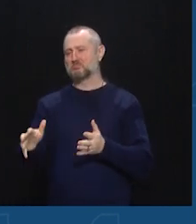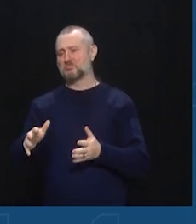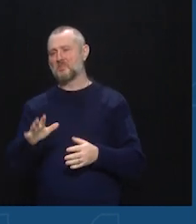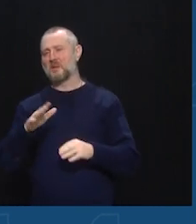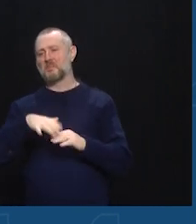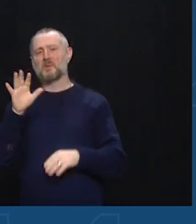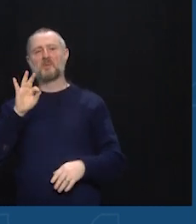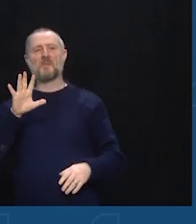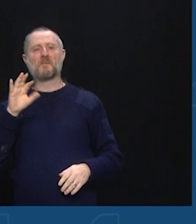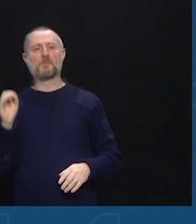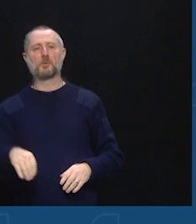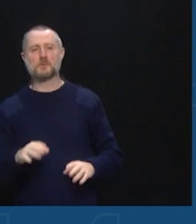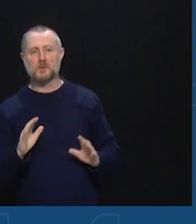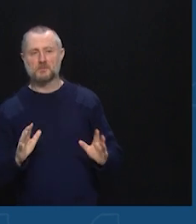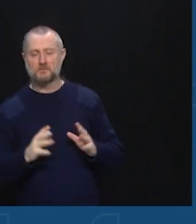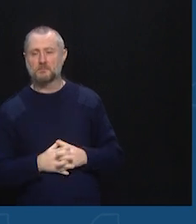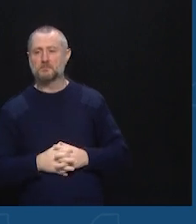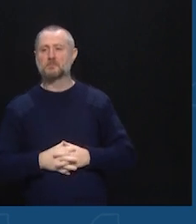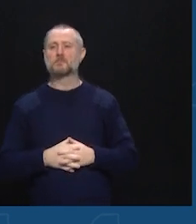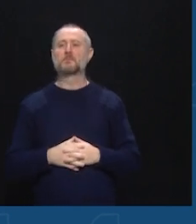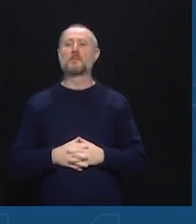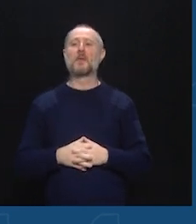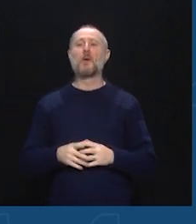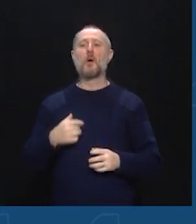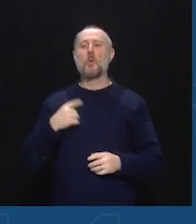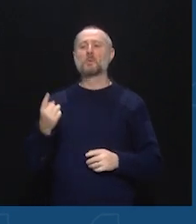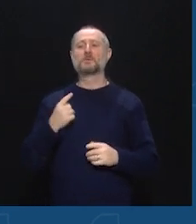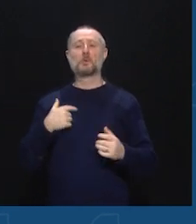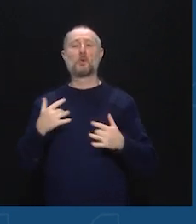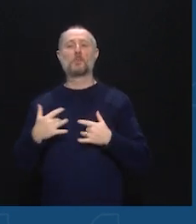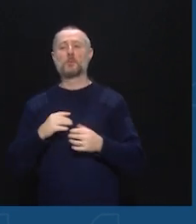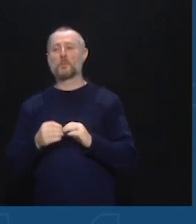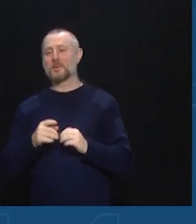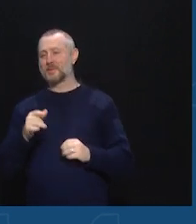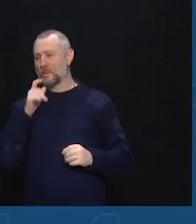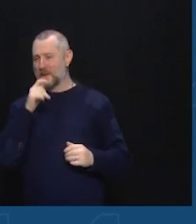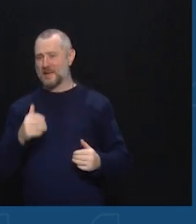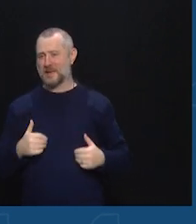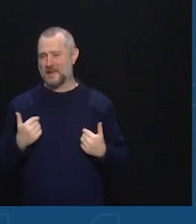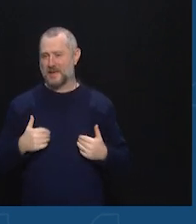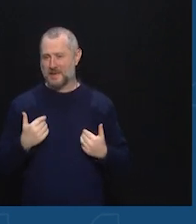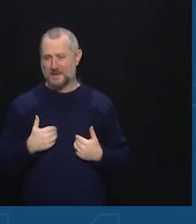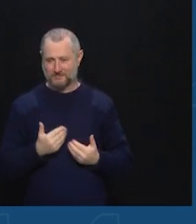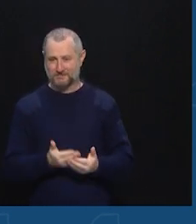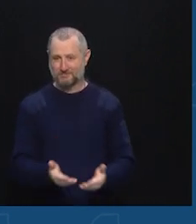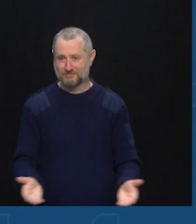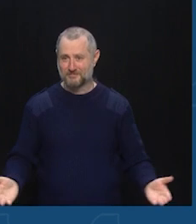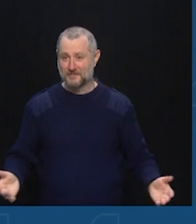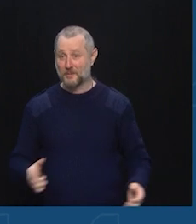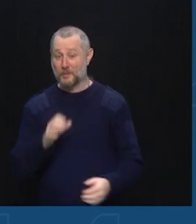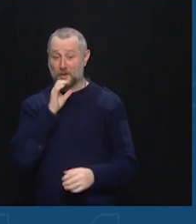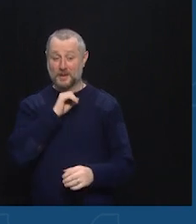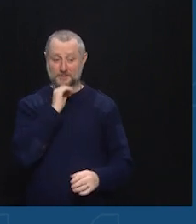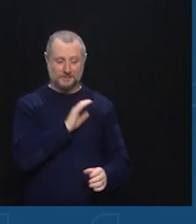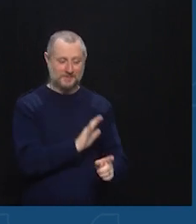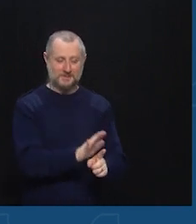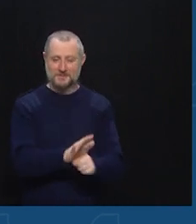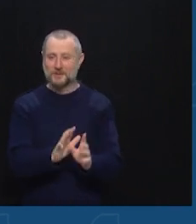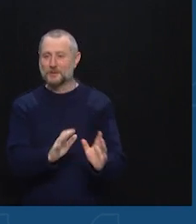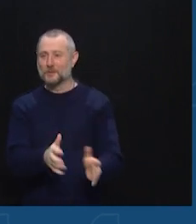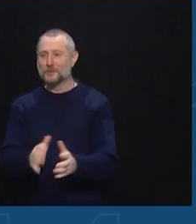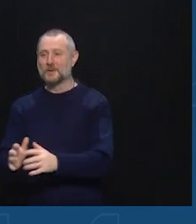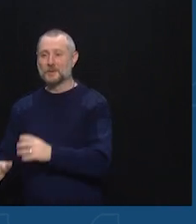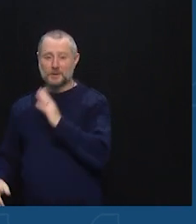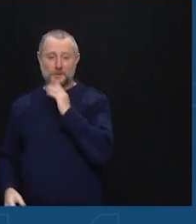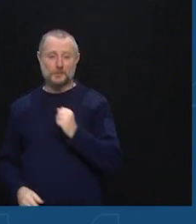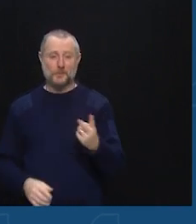is fabulous news. And I've always been concerned about our younger people as different age groups have been eligible. 12 to